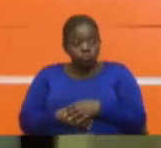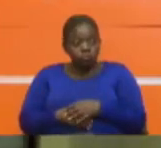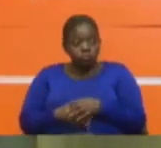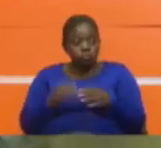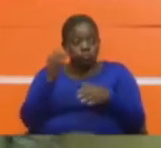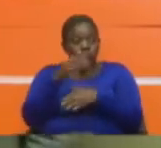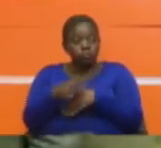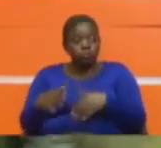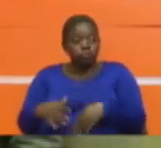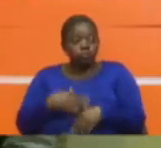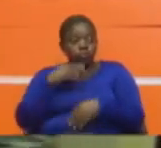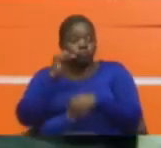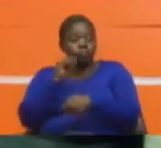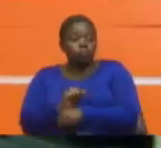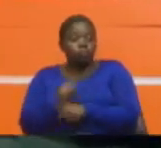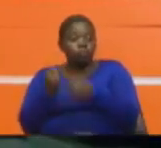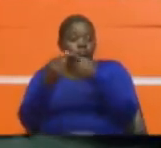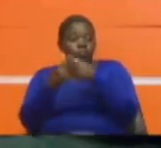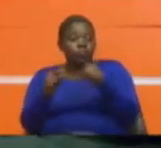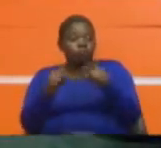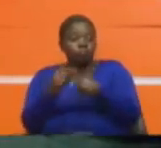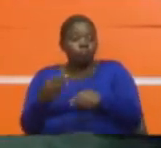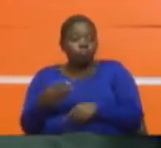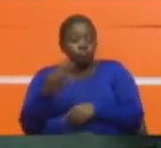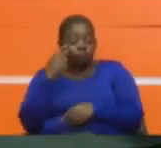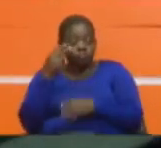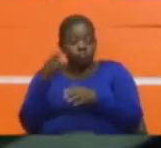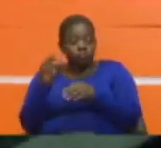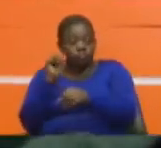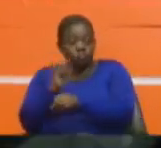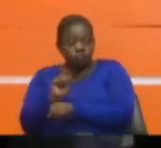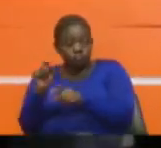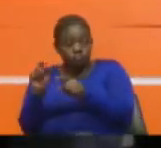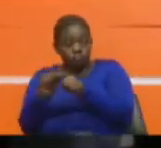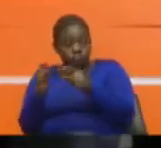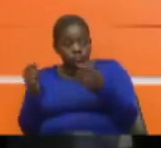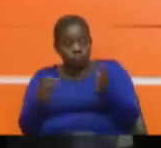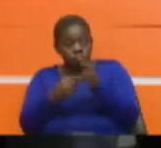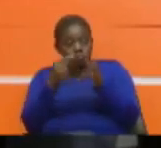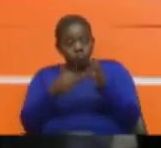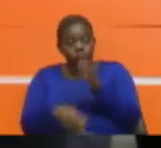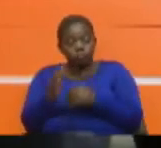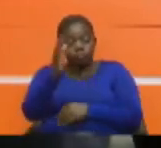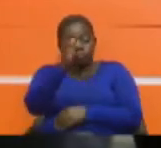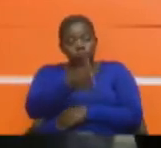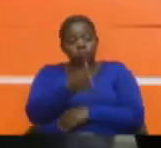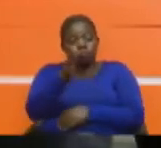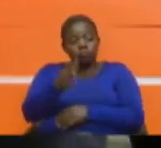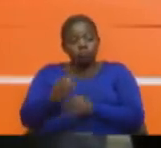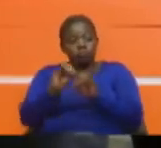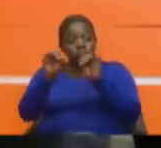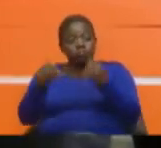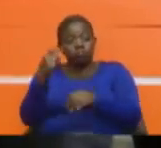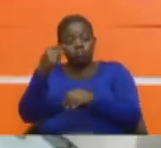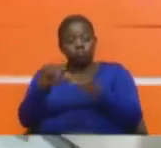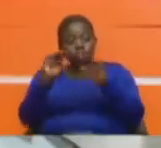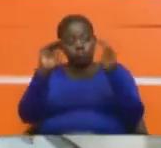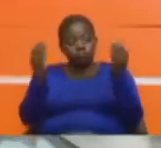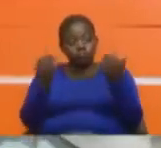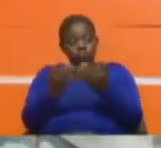Oluvudondo bamulamuza emirimu egy'enjawulo Vision Group gyekulakosa n'okumulagala library ya mawulire eri ku mutindo gw'ensi n'omuli